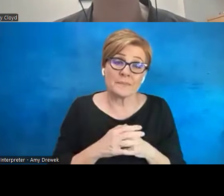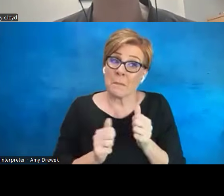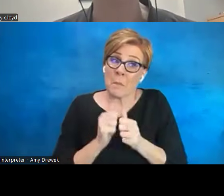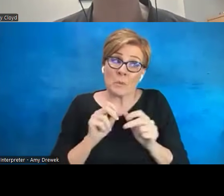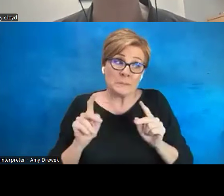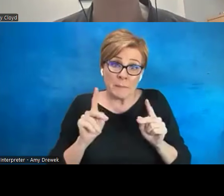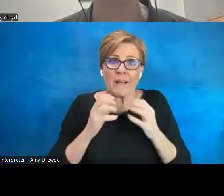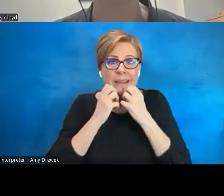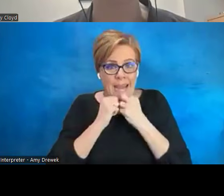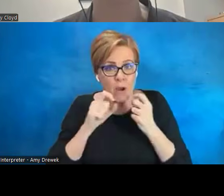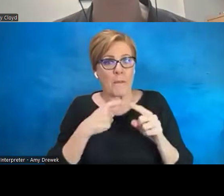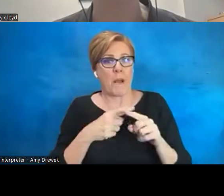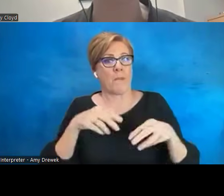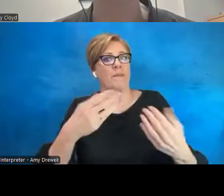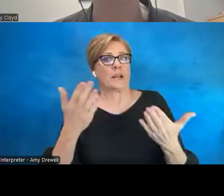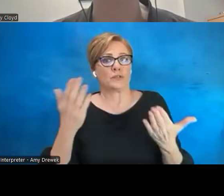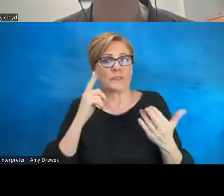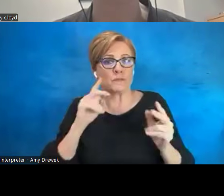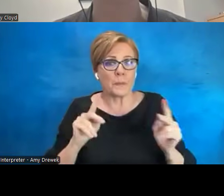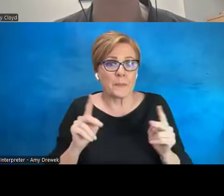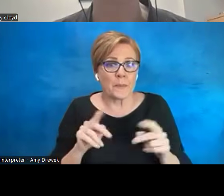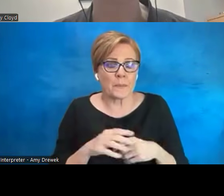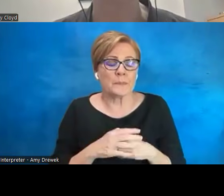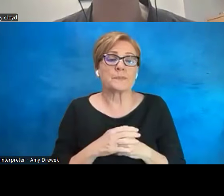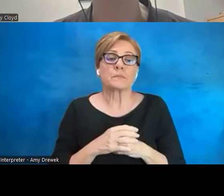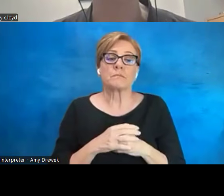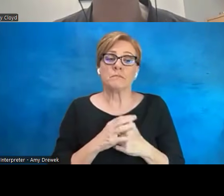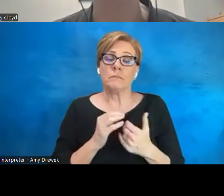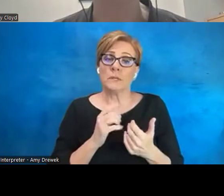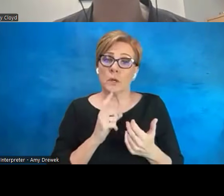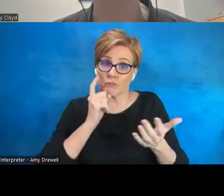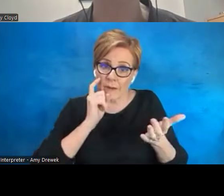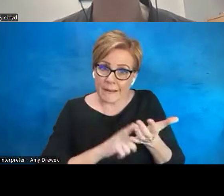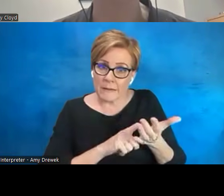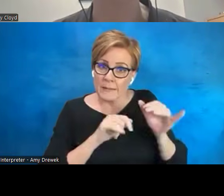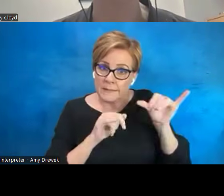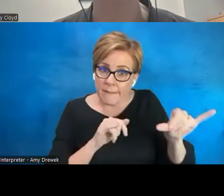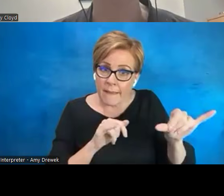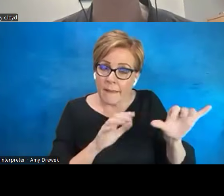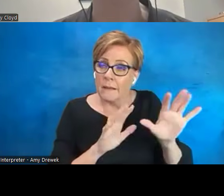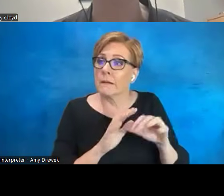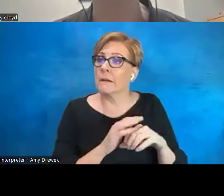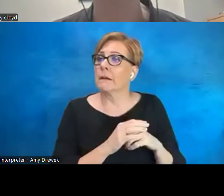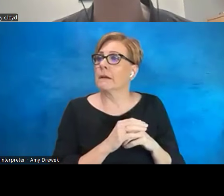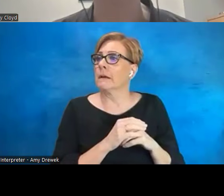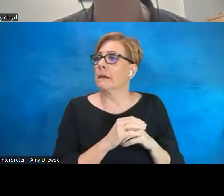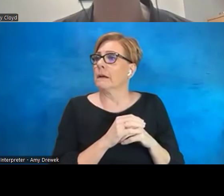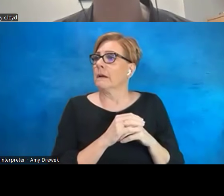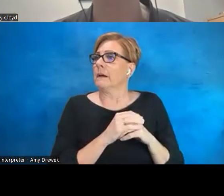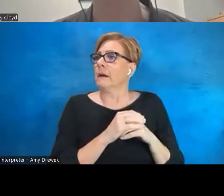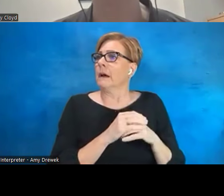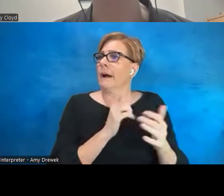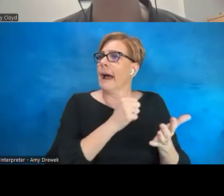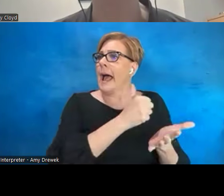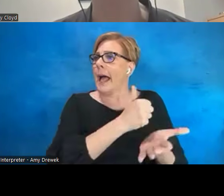who work for the agencies. So recognizing that and trying to help gain empathy,